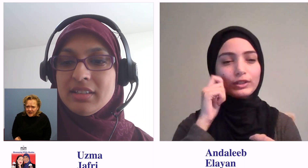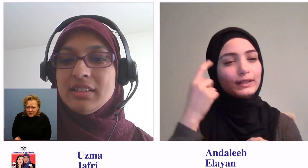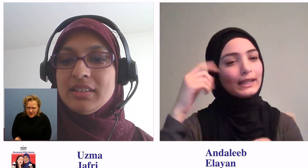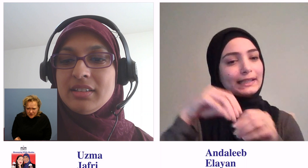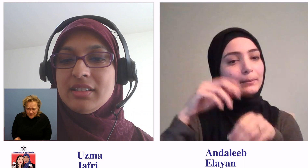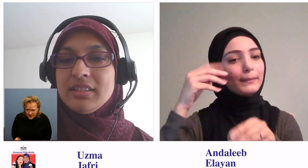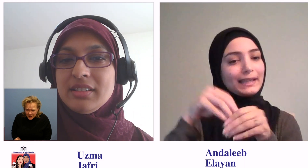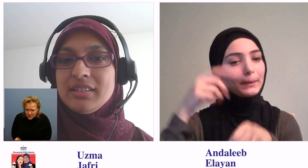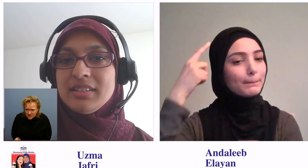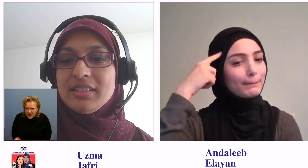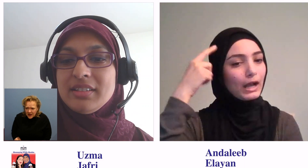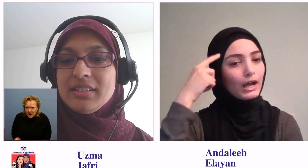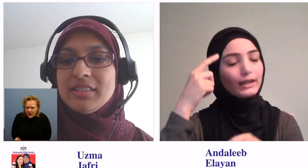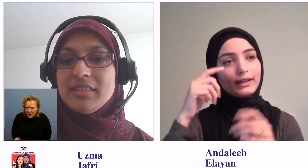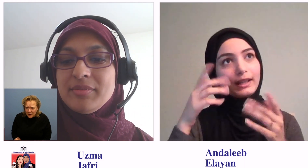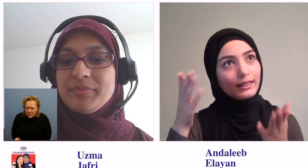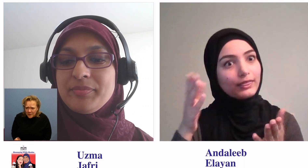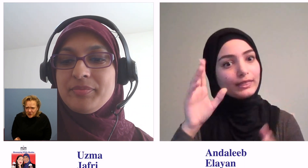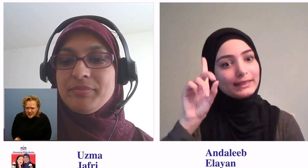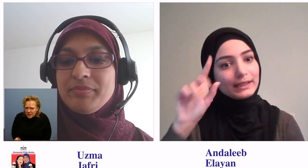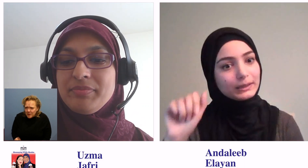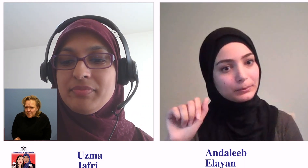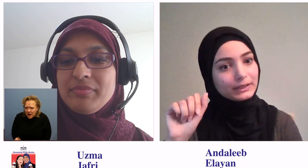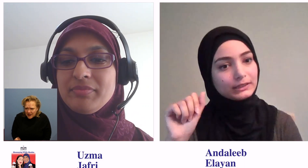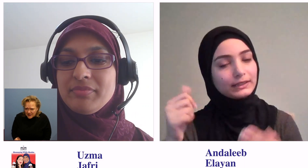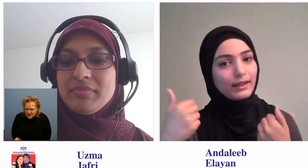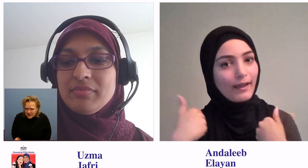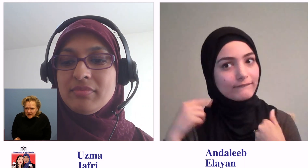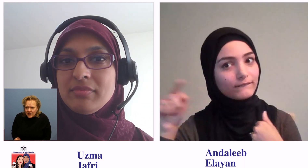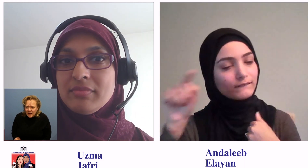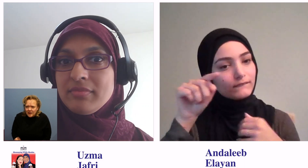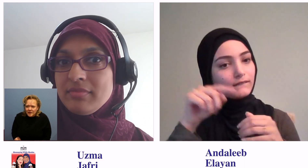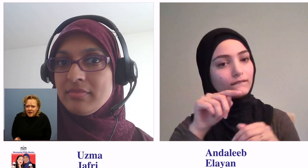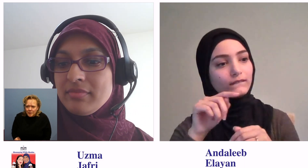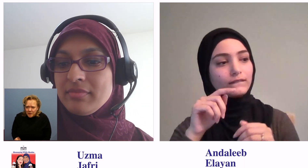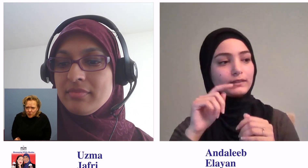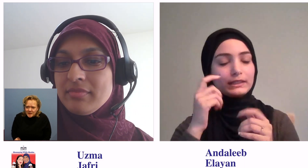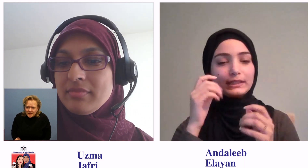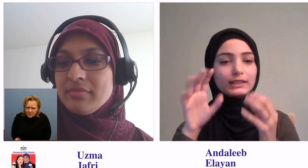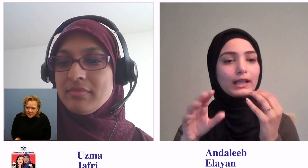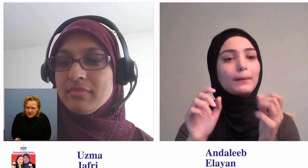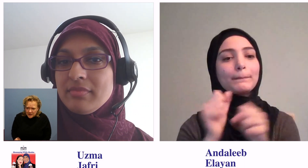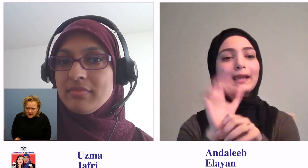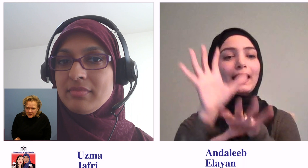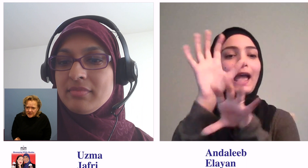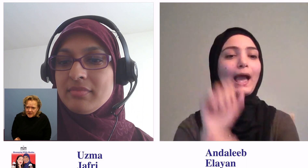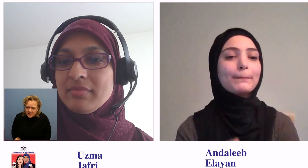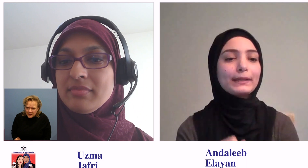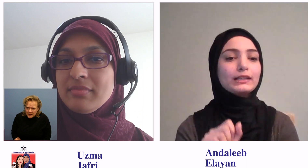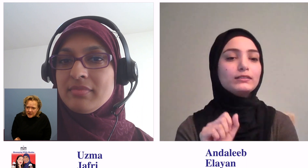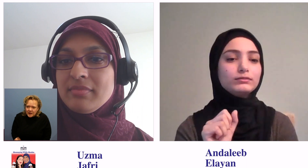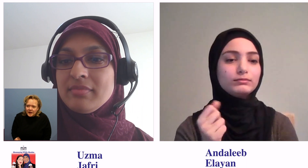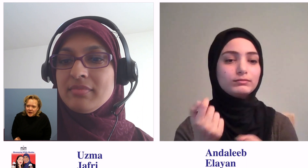added, even to just videos, just keep in mind that people with disabilities,